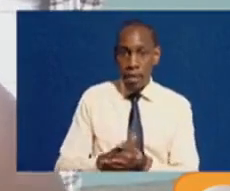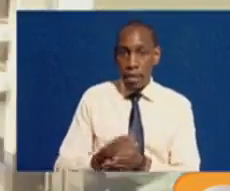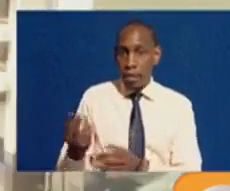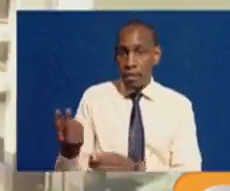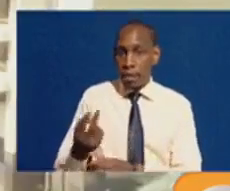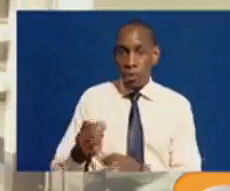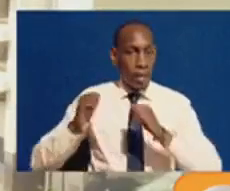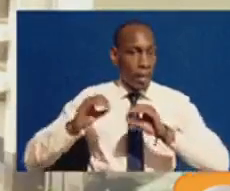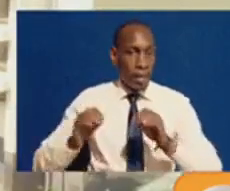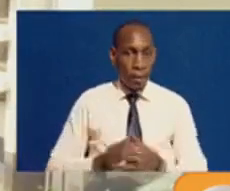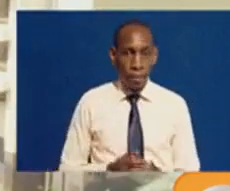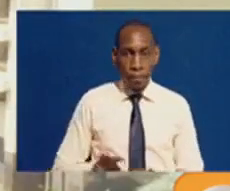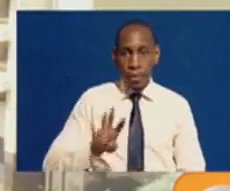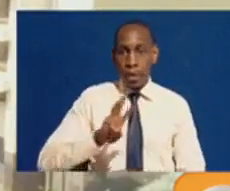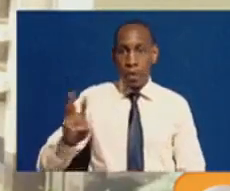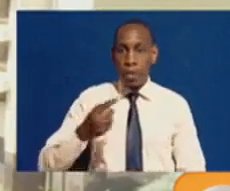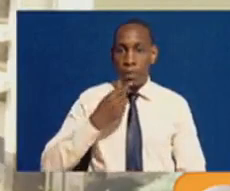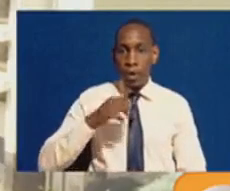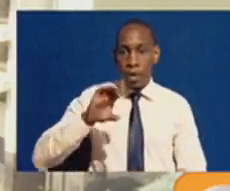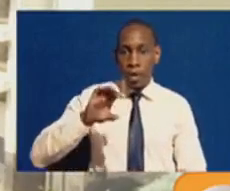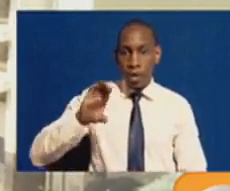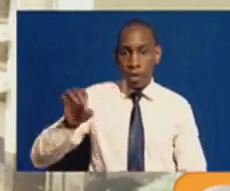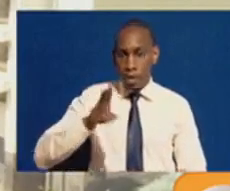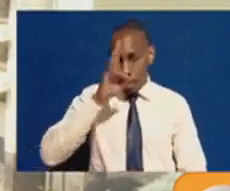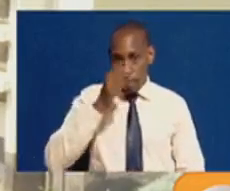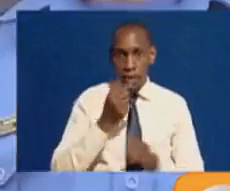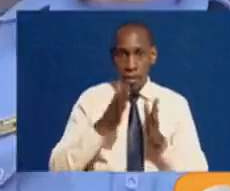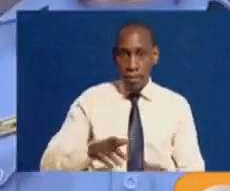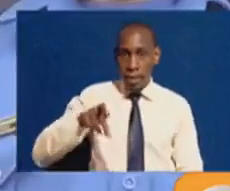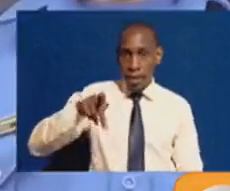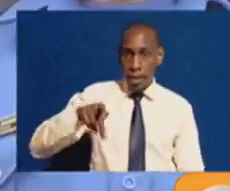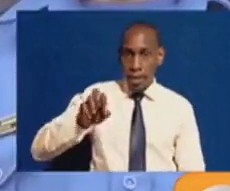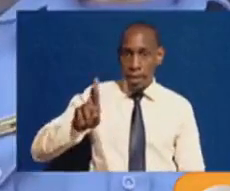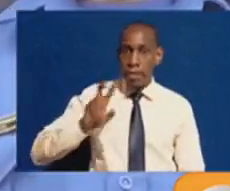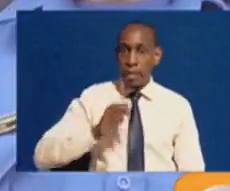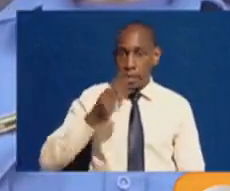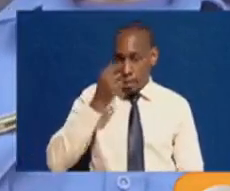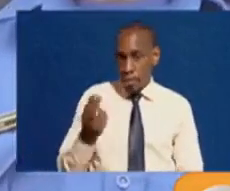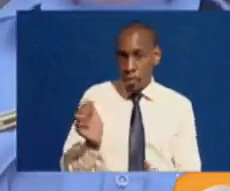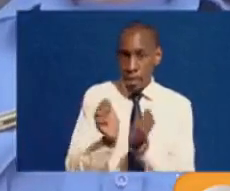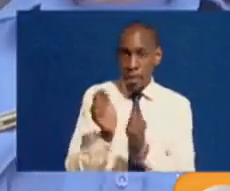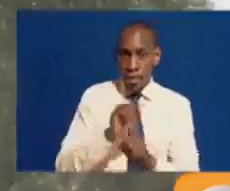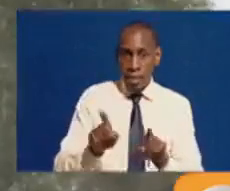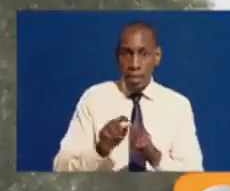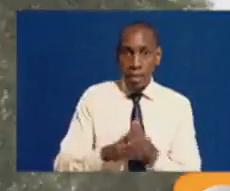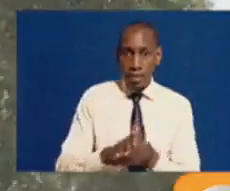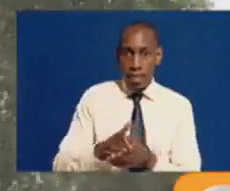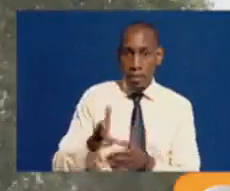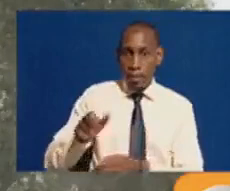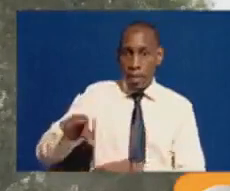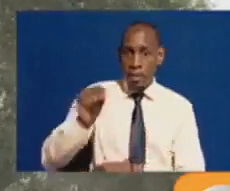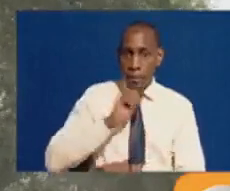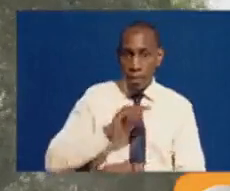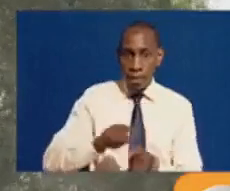hawakuelewana. West Pokot County Police Commander Peter Katam said the suspects were arrested and disarmed. They have since